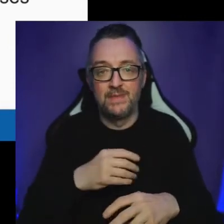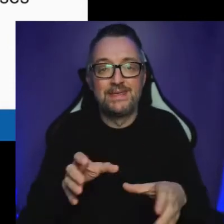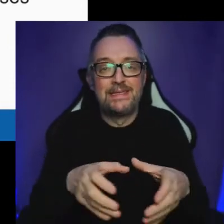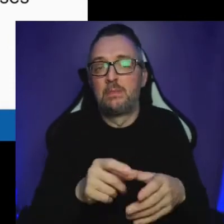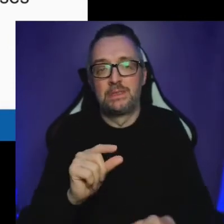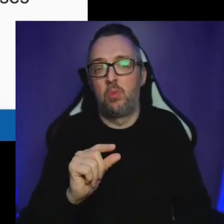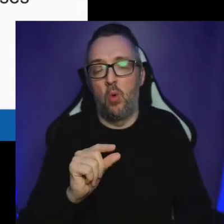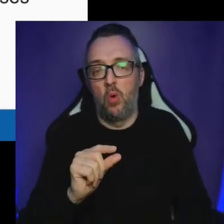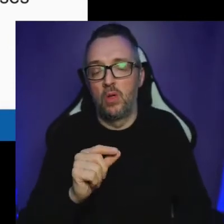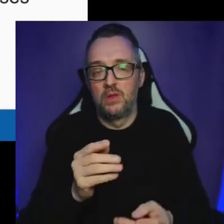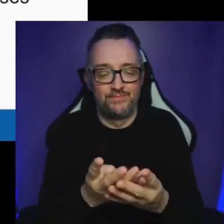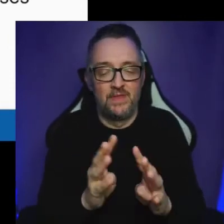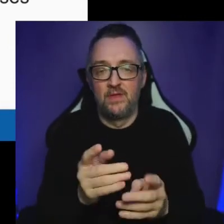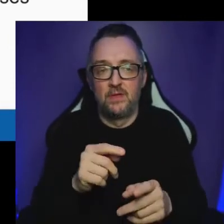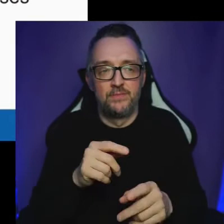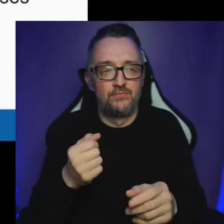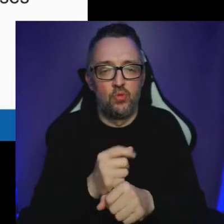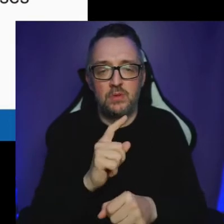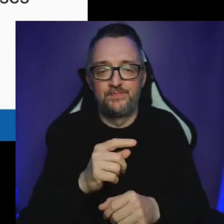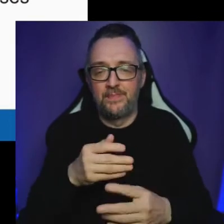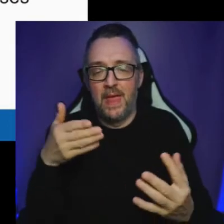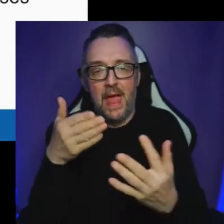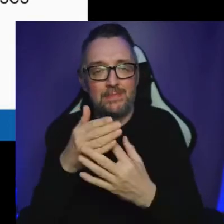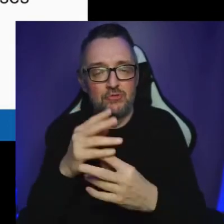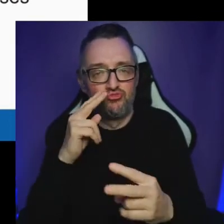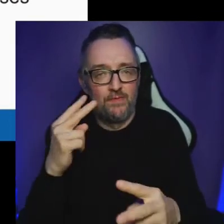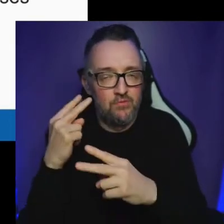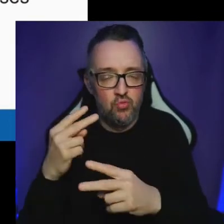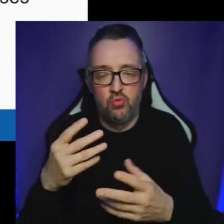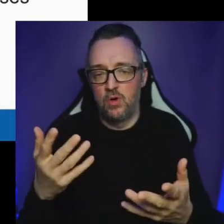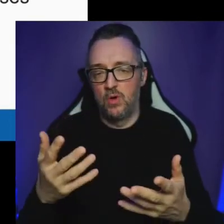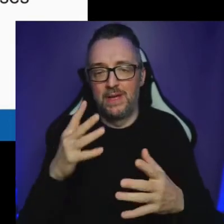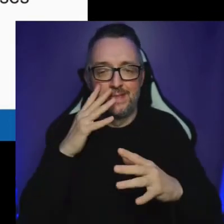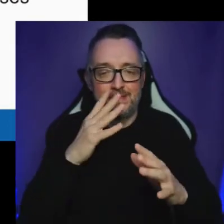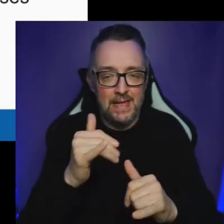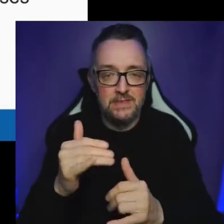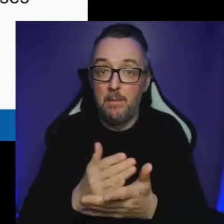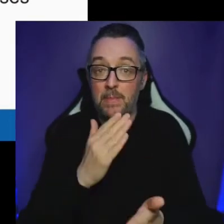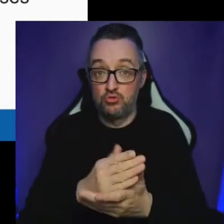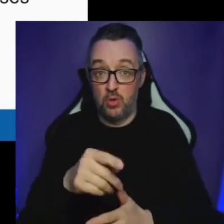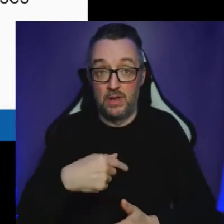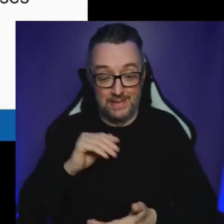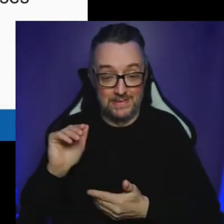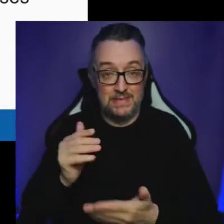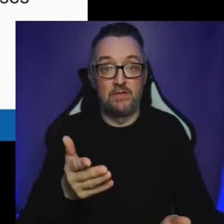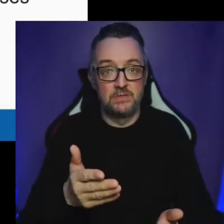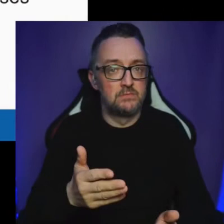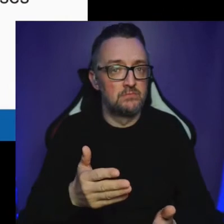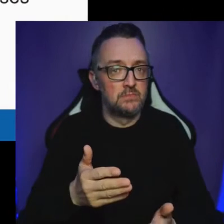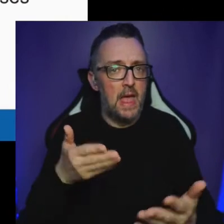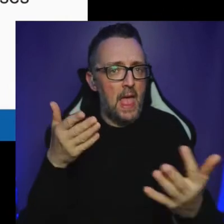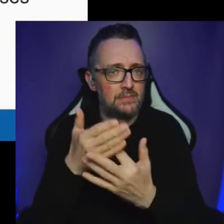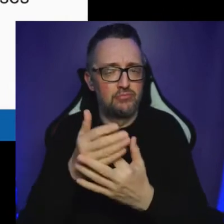that does accessibility reviews, audits, testing to ensure that the services that we're producing are as accessible as we can make